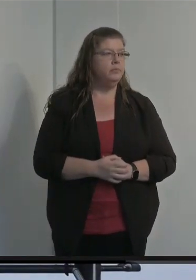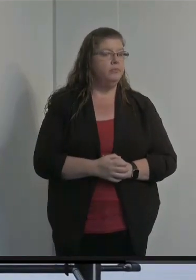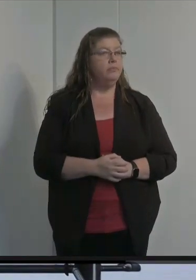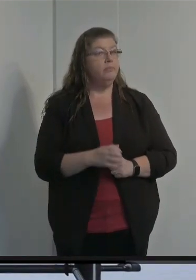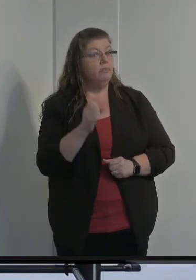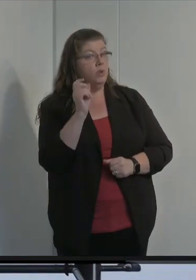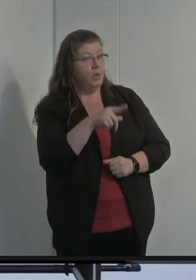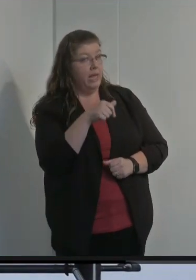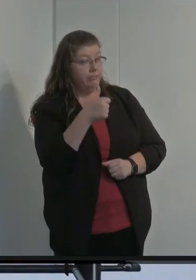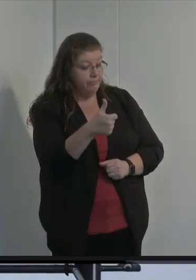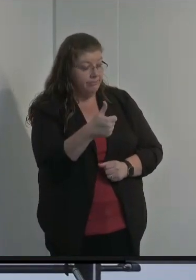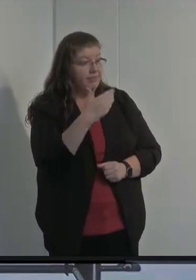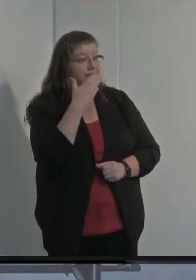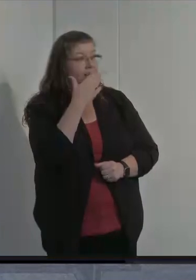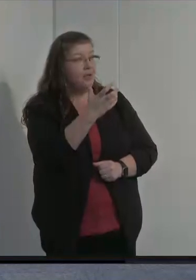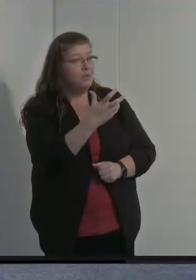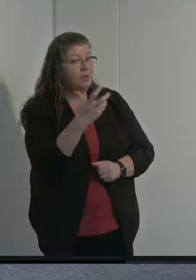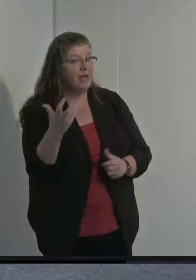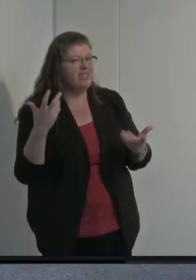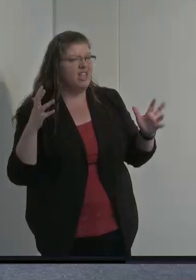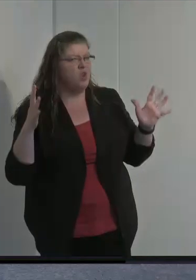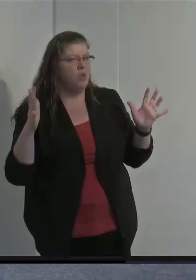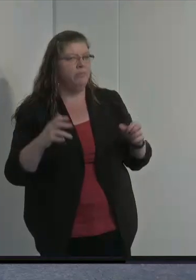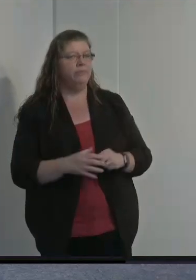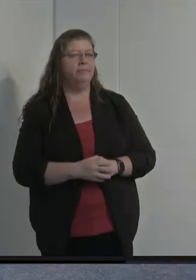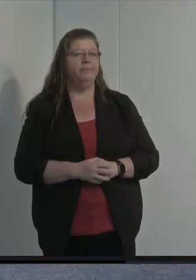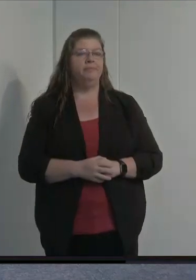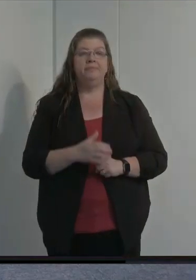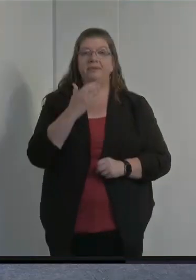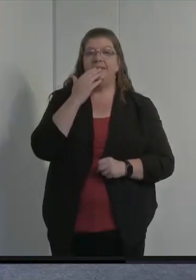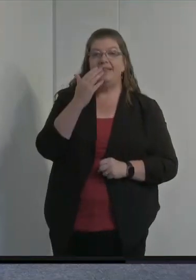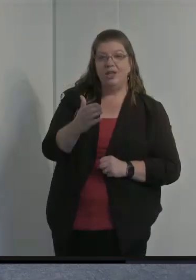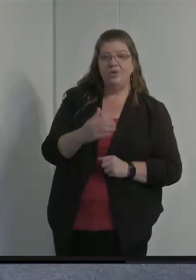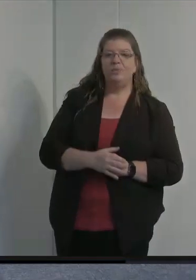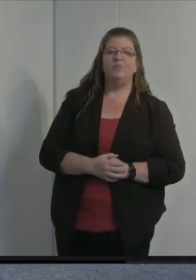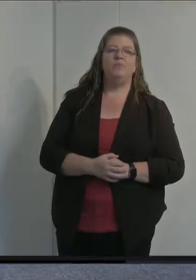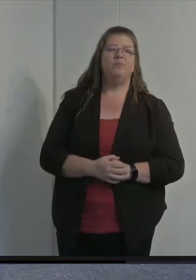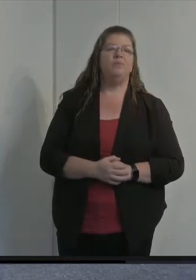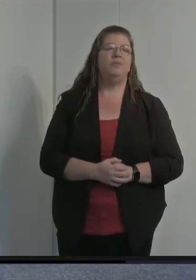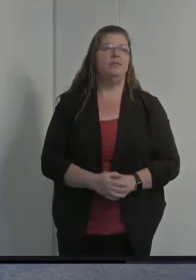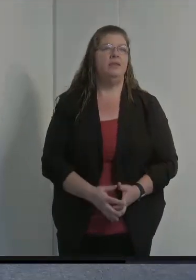Okay. Thank you so much. That's about all I have. Thank you, Ms. Smith.